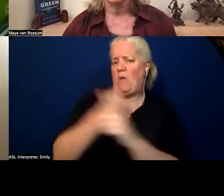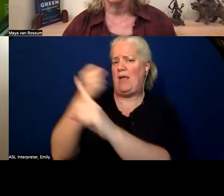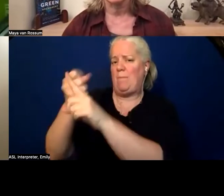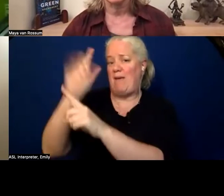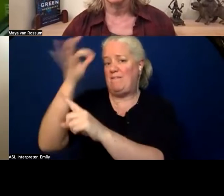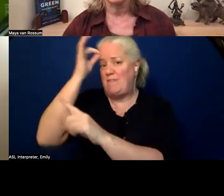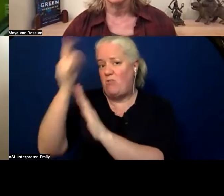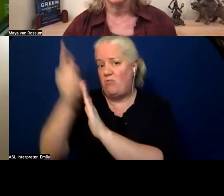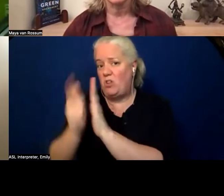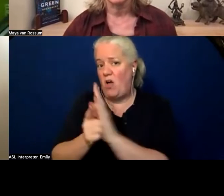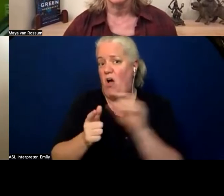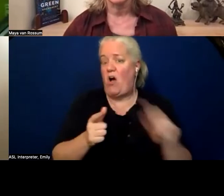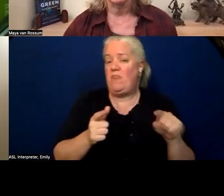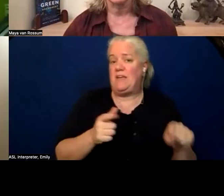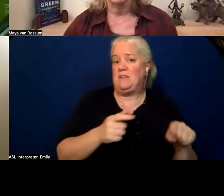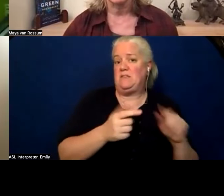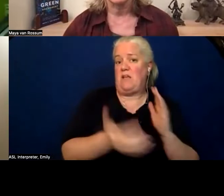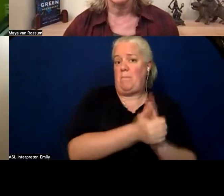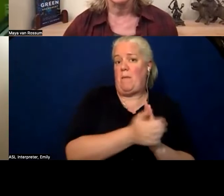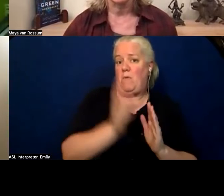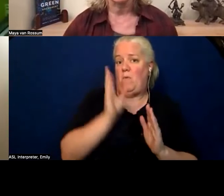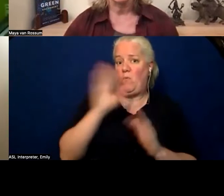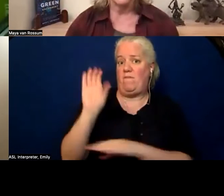the EPA to make different decisions in New York?